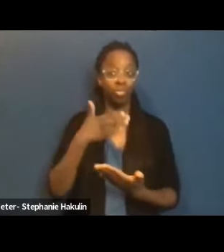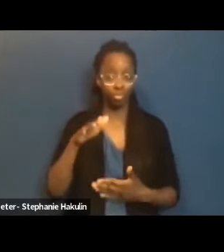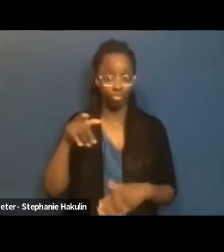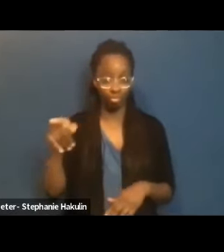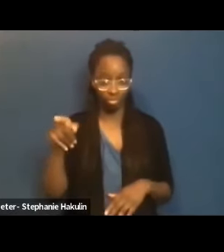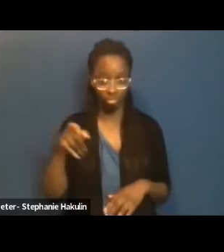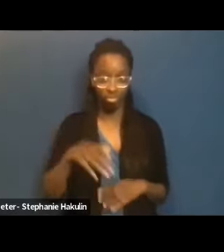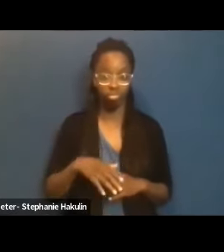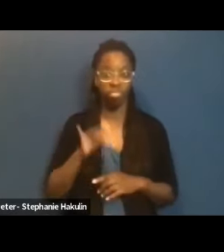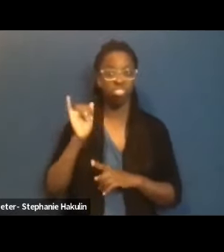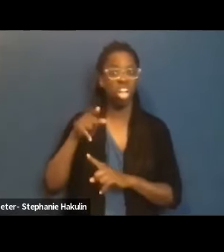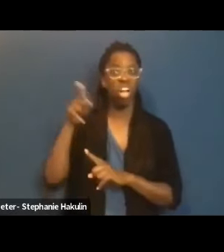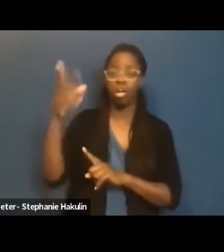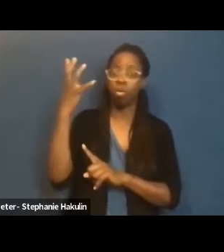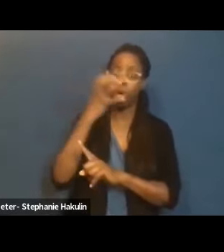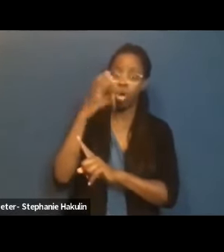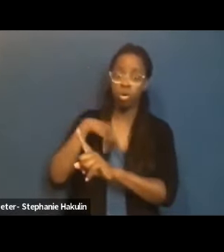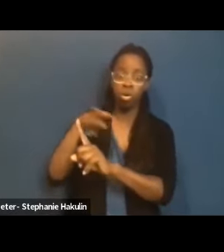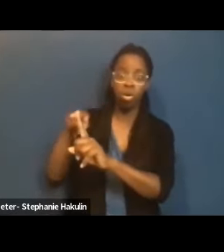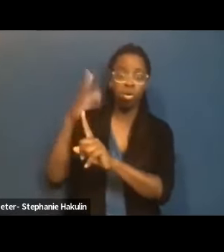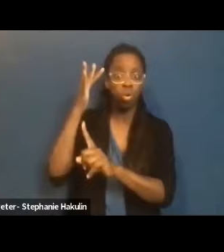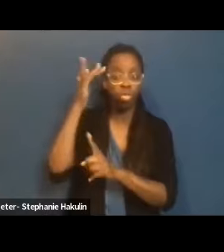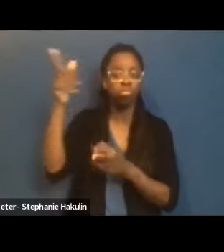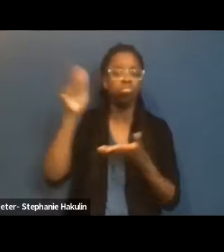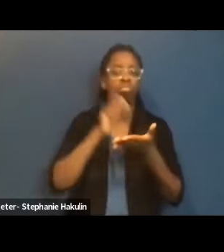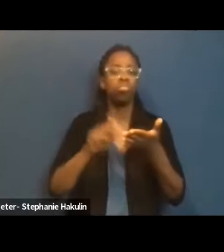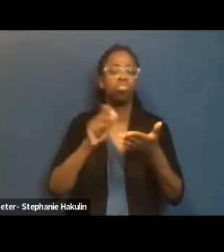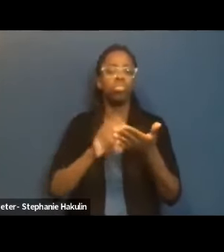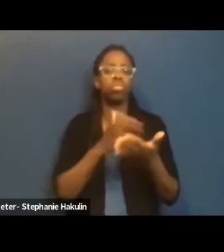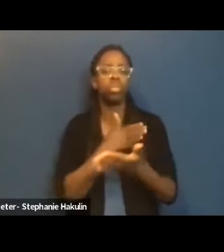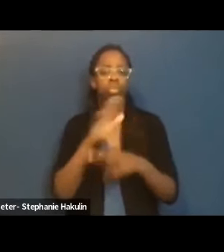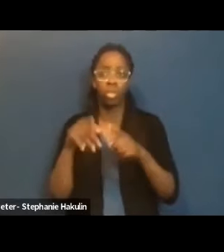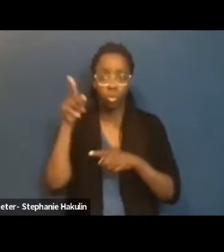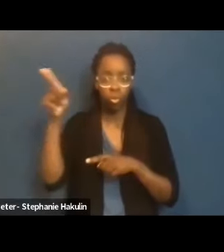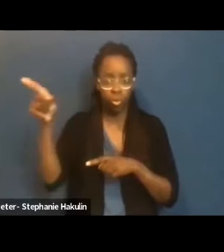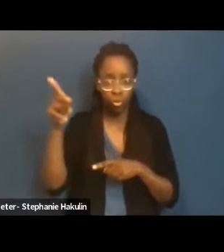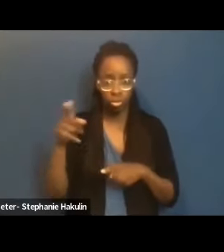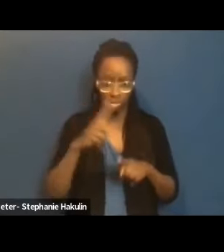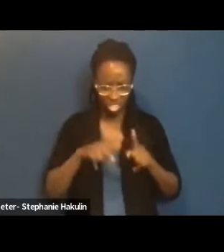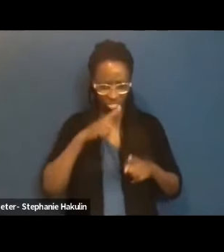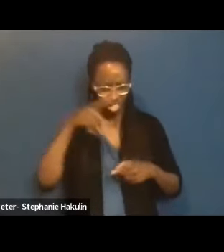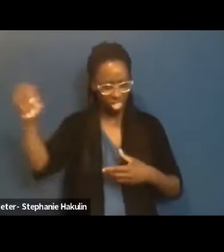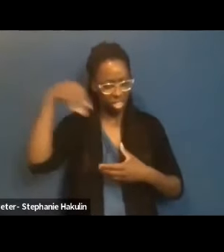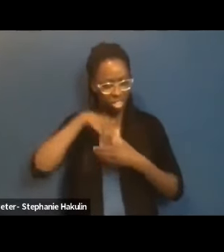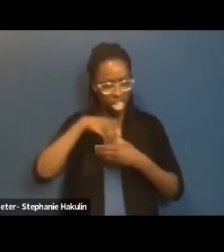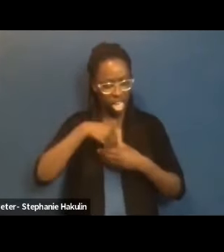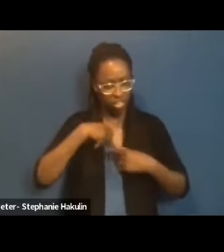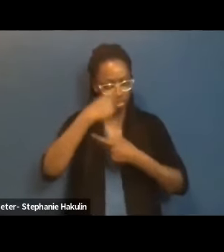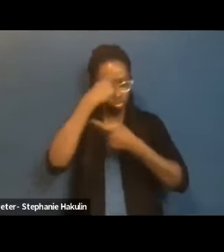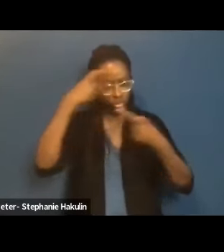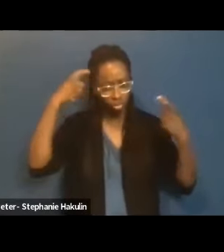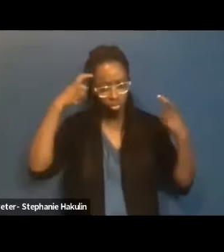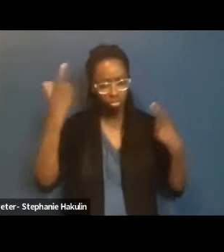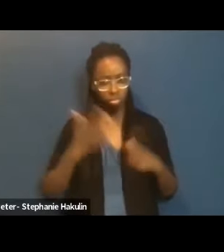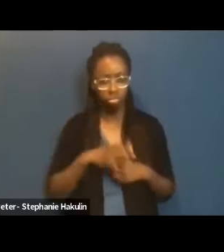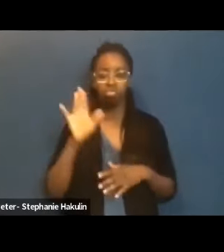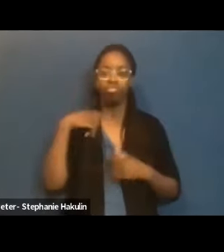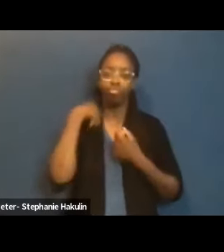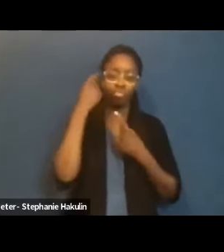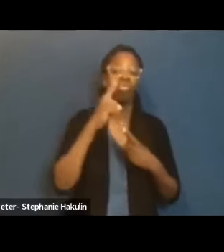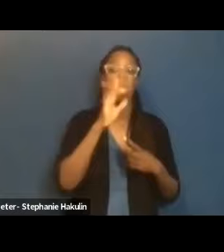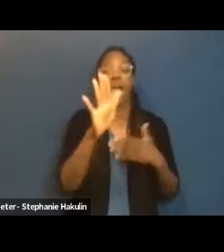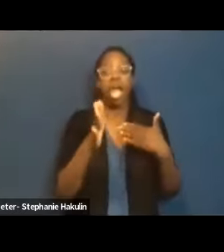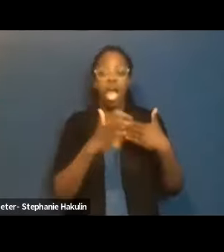you. You do have black girl magic. You are strong, and even the days when you are weak cannot change this. It